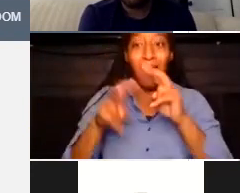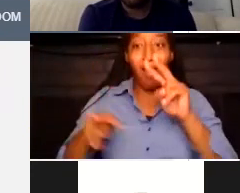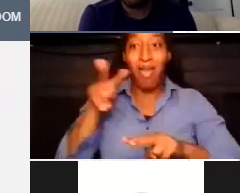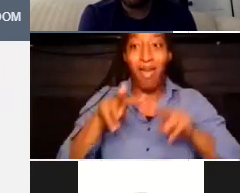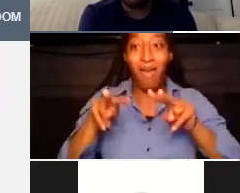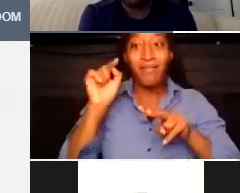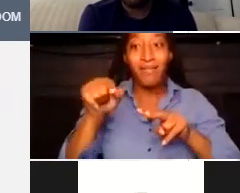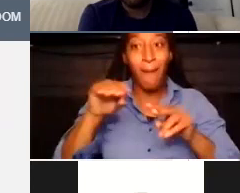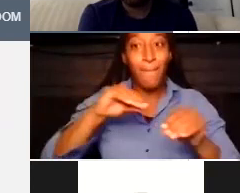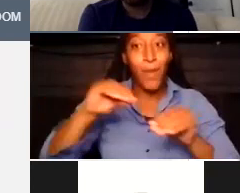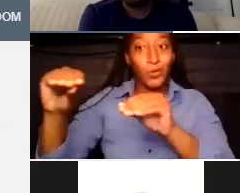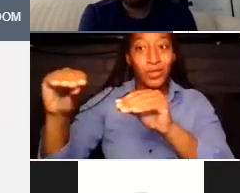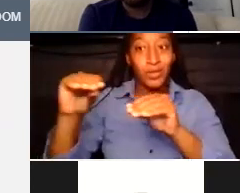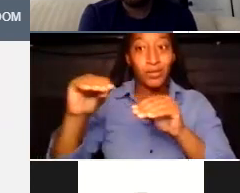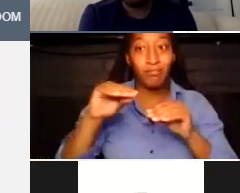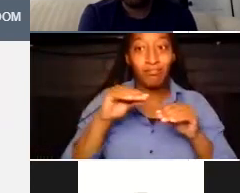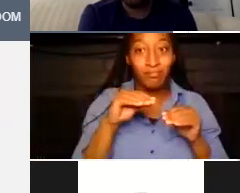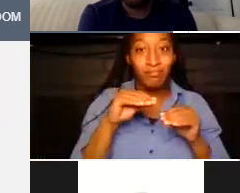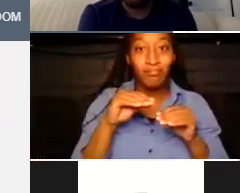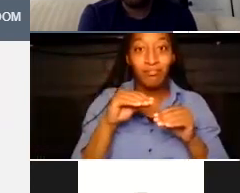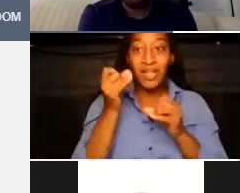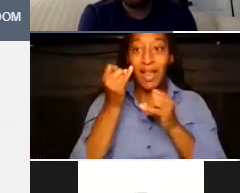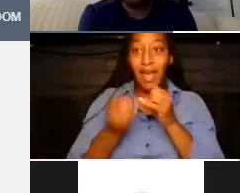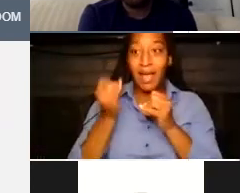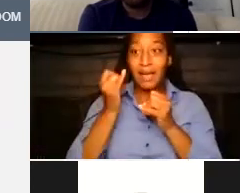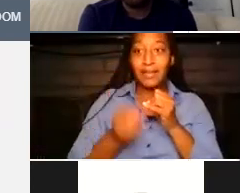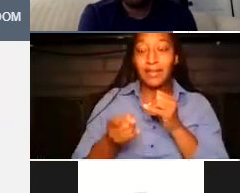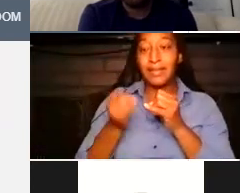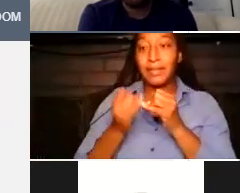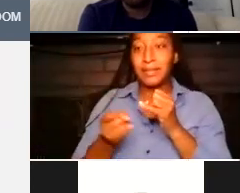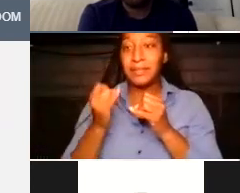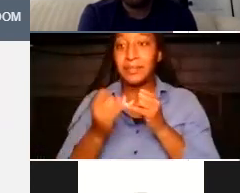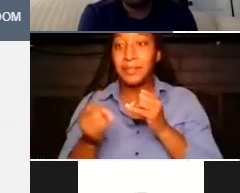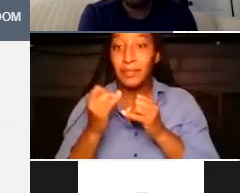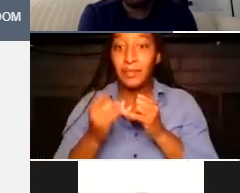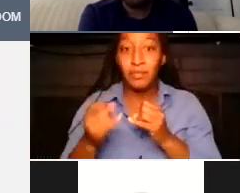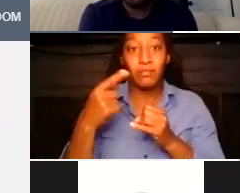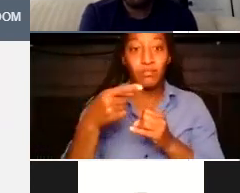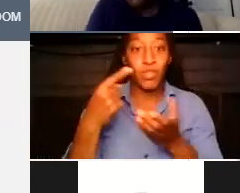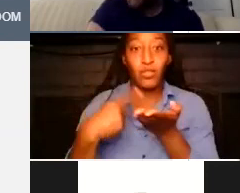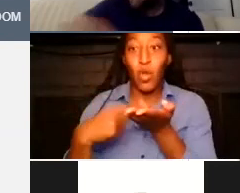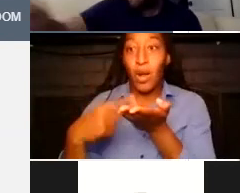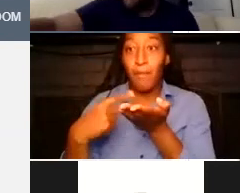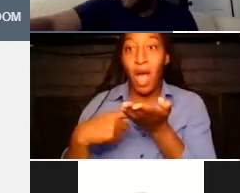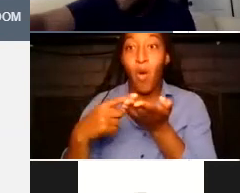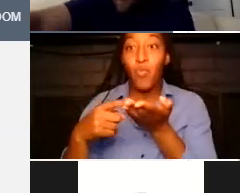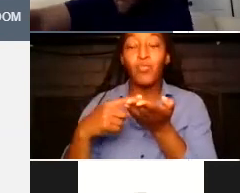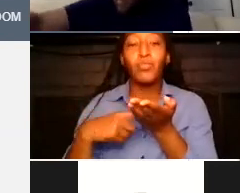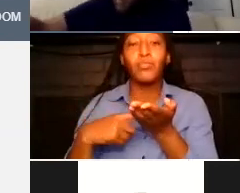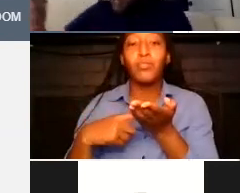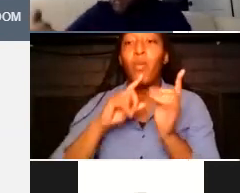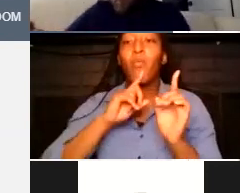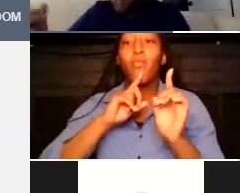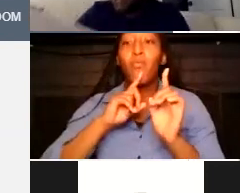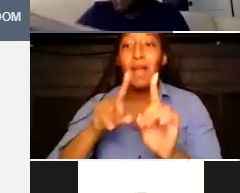Okay? Now, the last thing here that they talk about are these reaction type